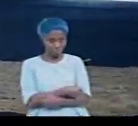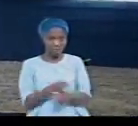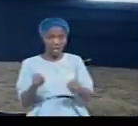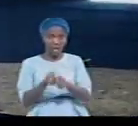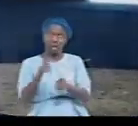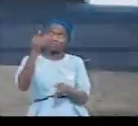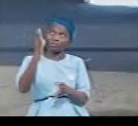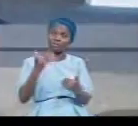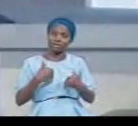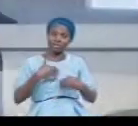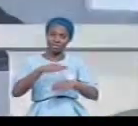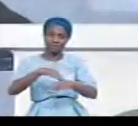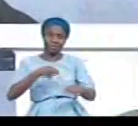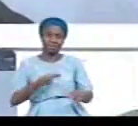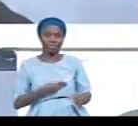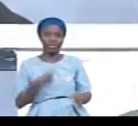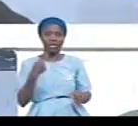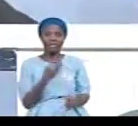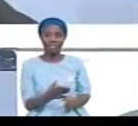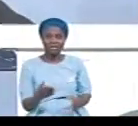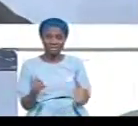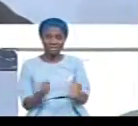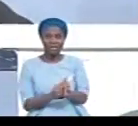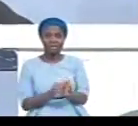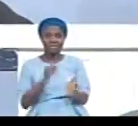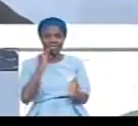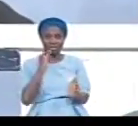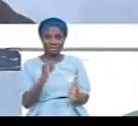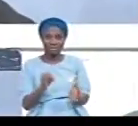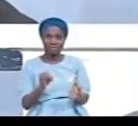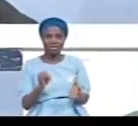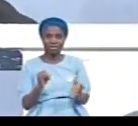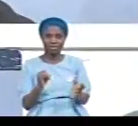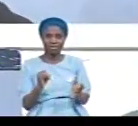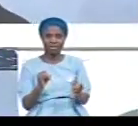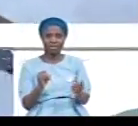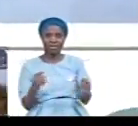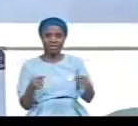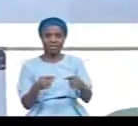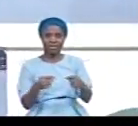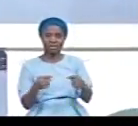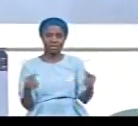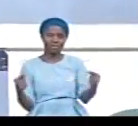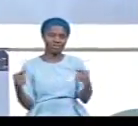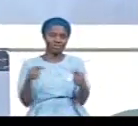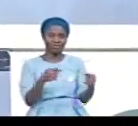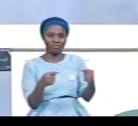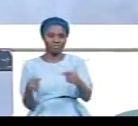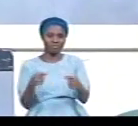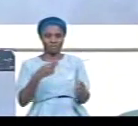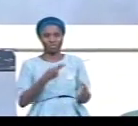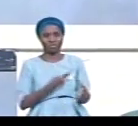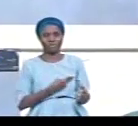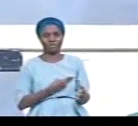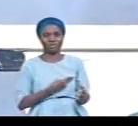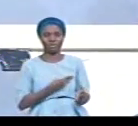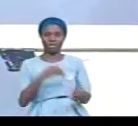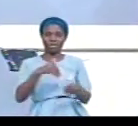the things that confront us, the ministry we exercise, we need